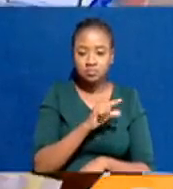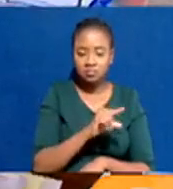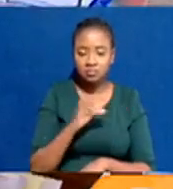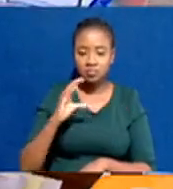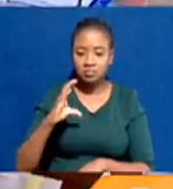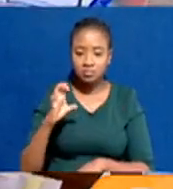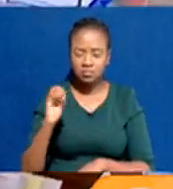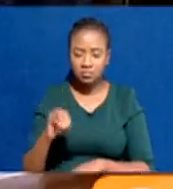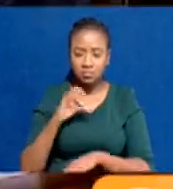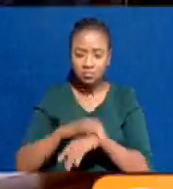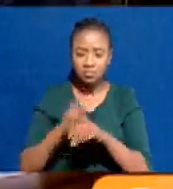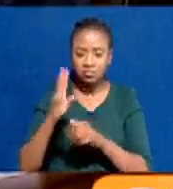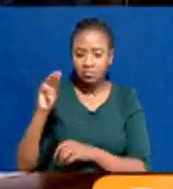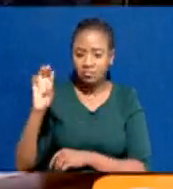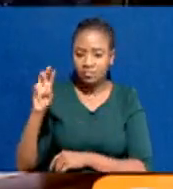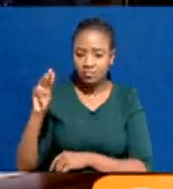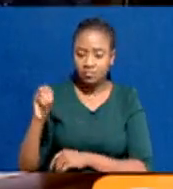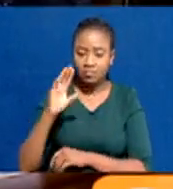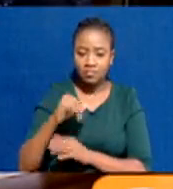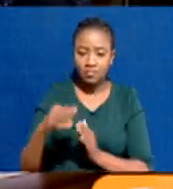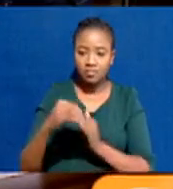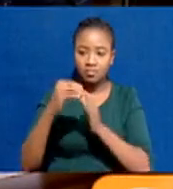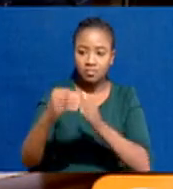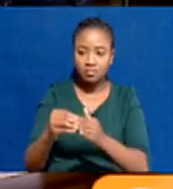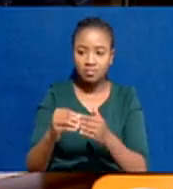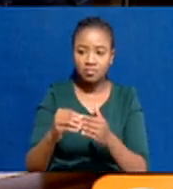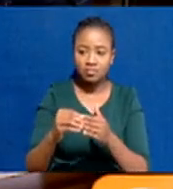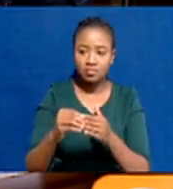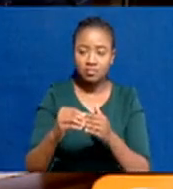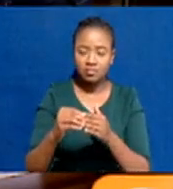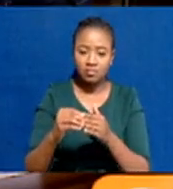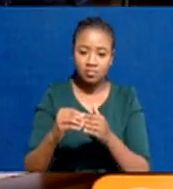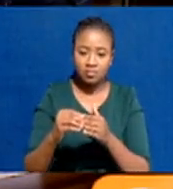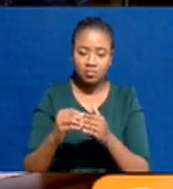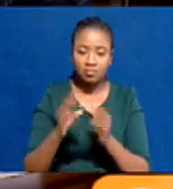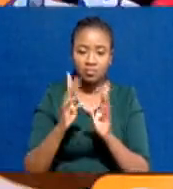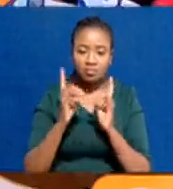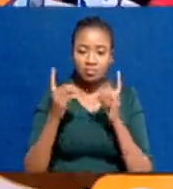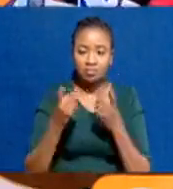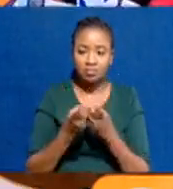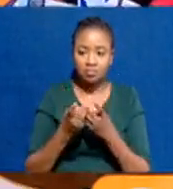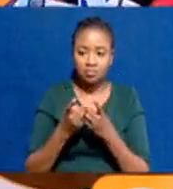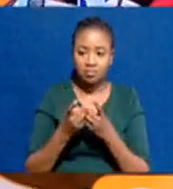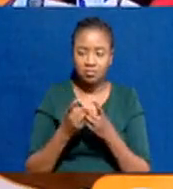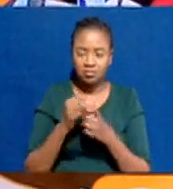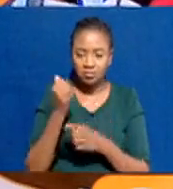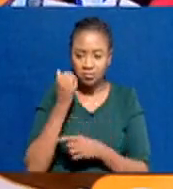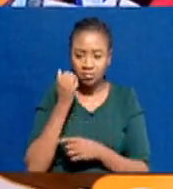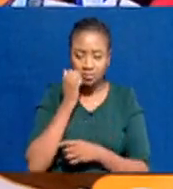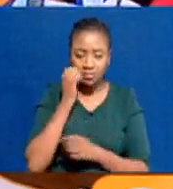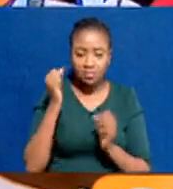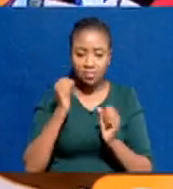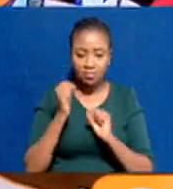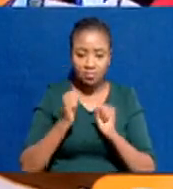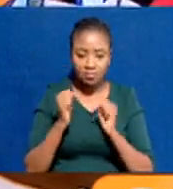a memo from Head of Malaria Division Ahmeddin Omar communicating that there was an omission on specifications of